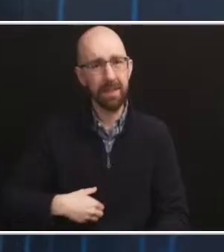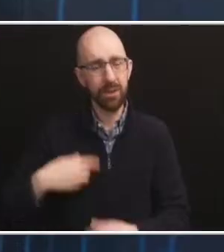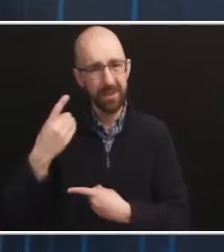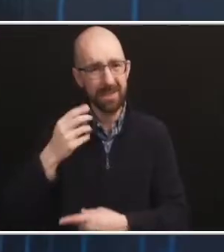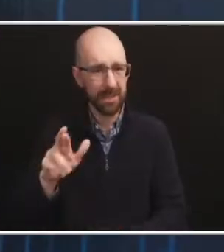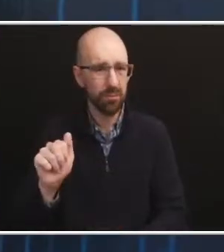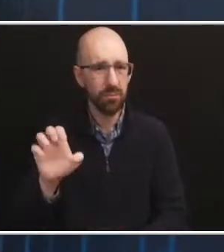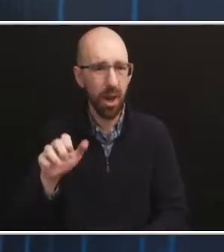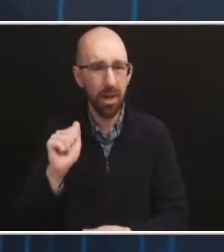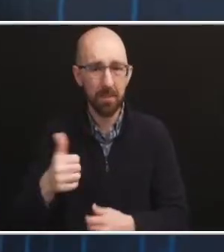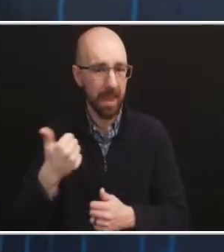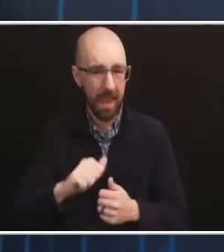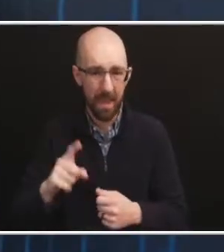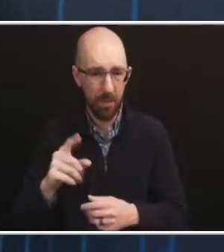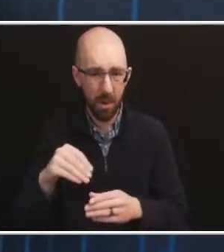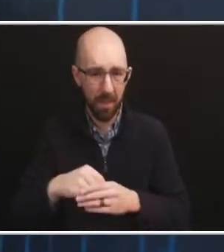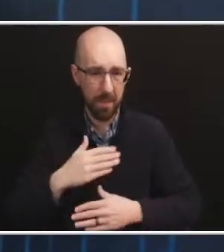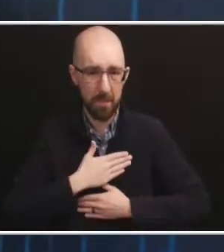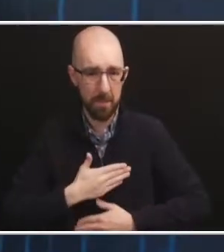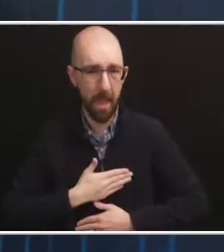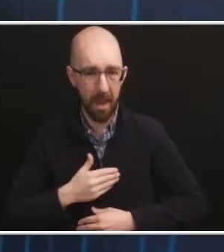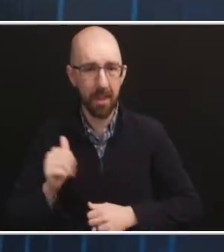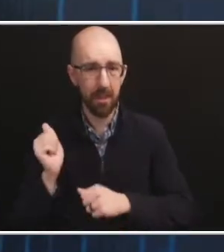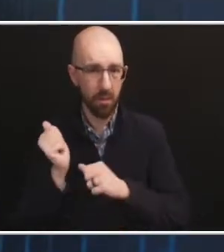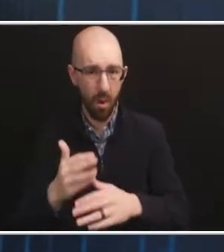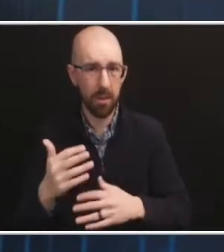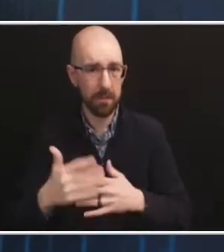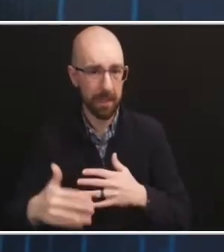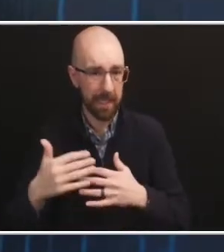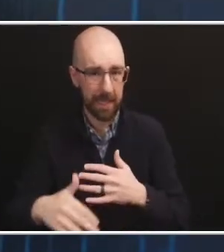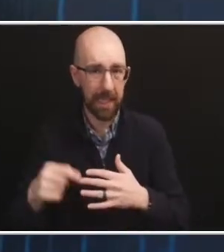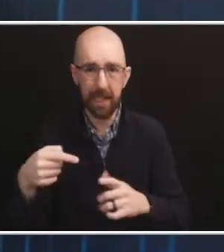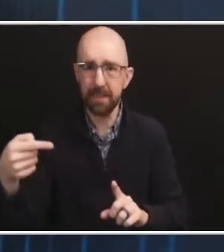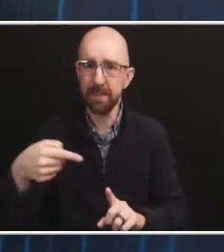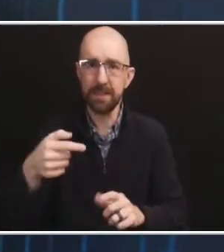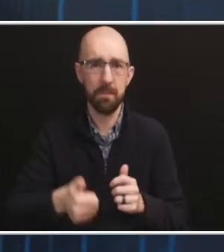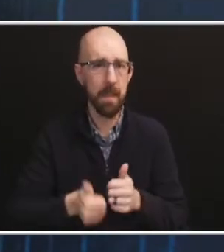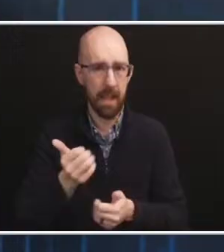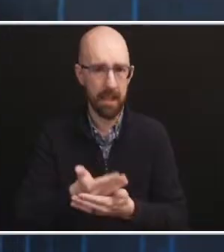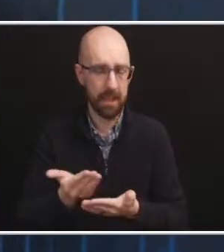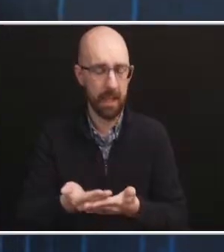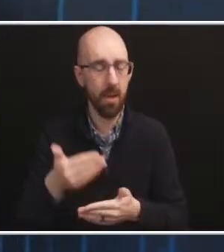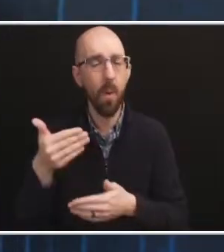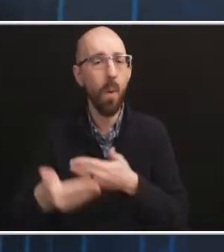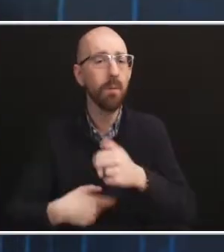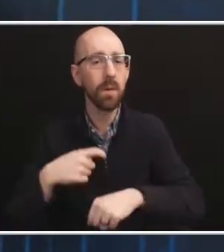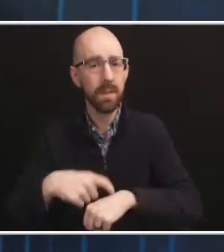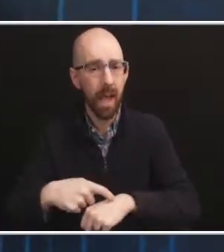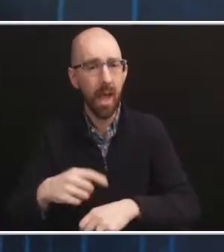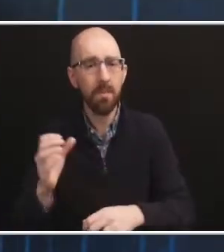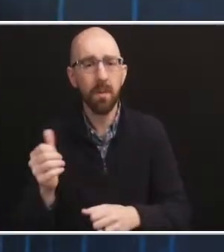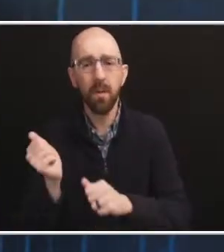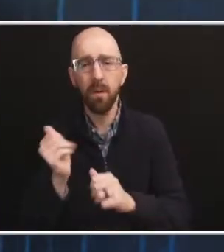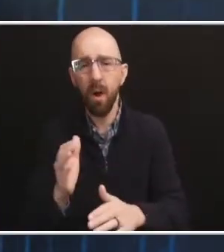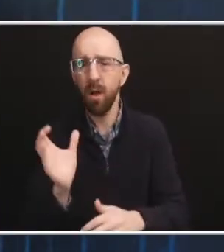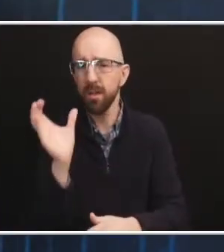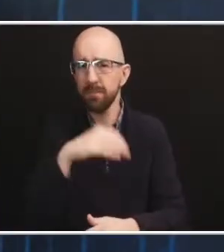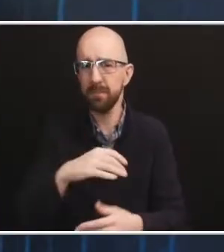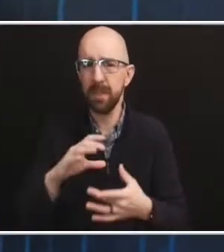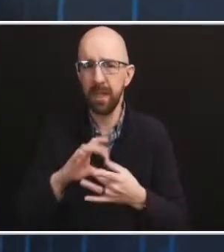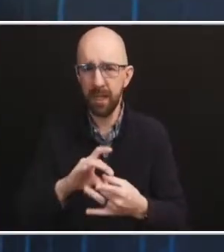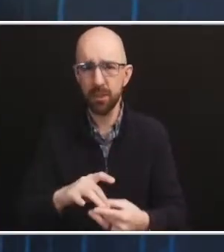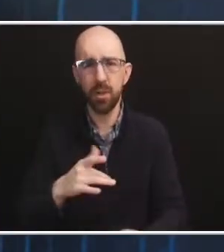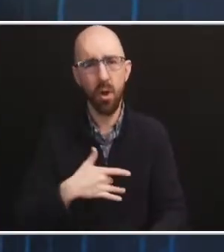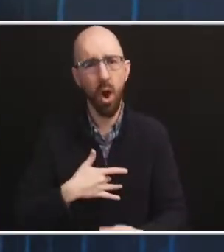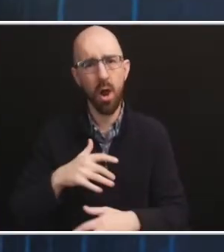and can cause bleeding problems is really the main thing. But over time, it can also cause abnormal connections and make your heart work harder and